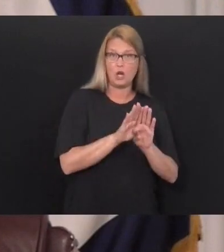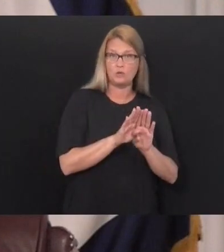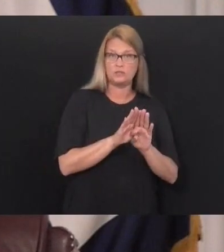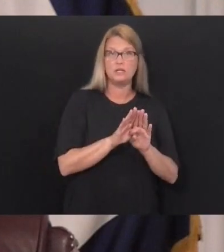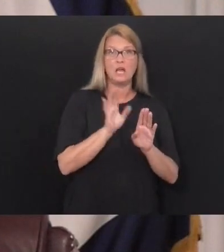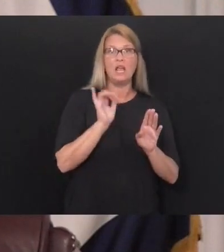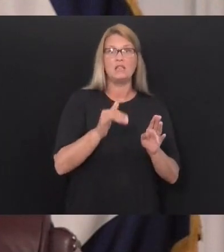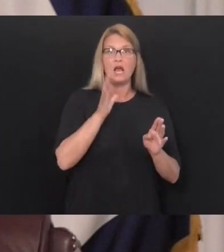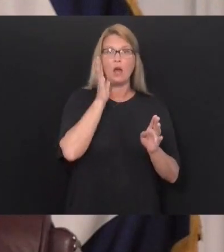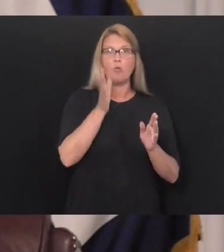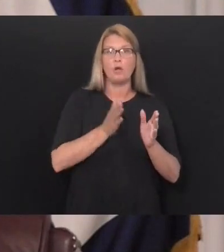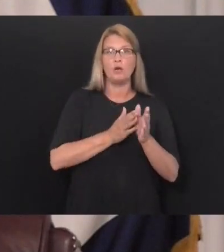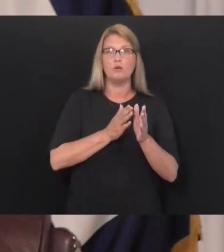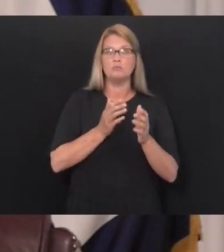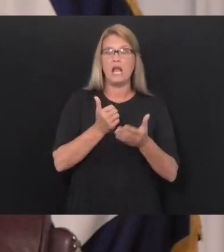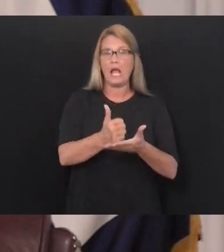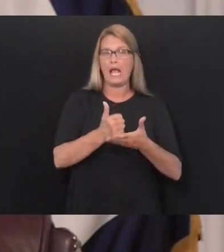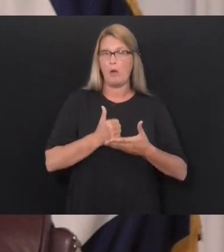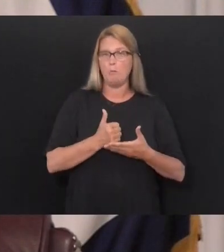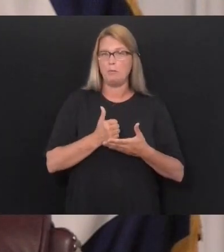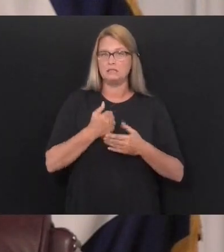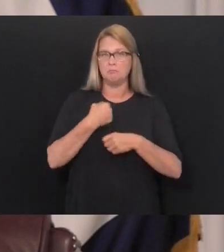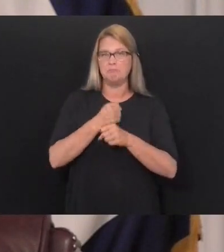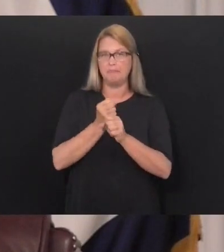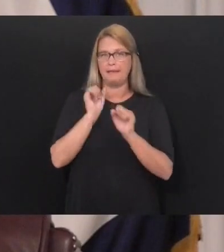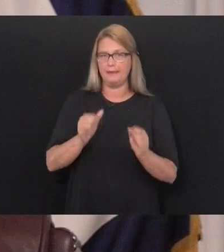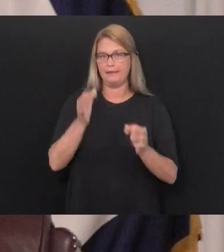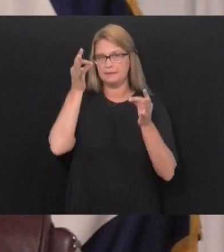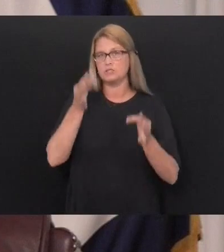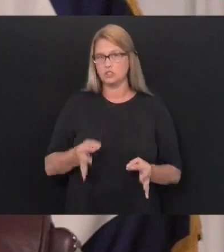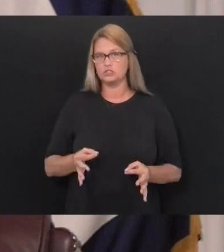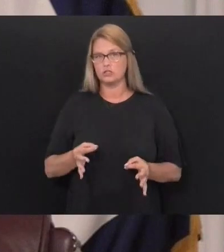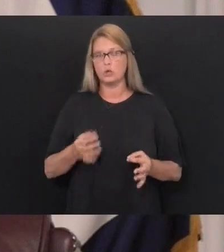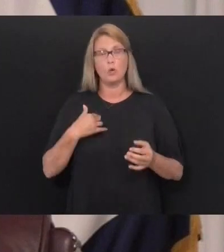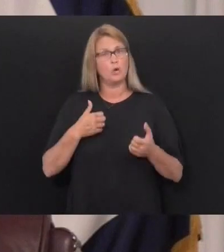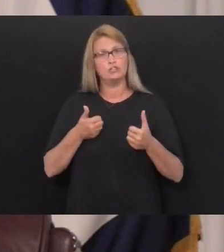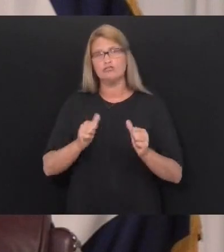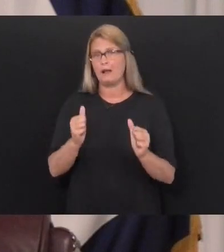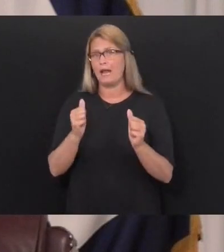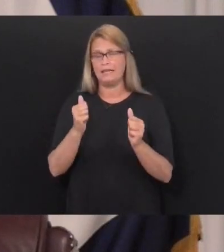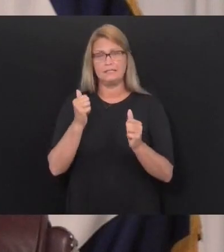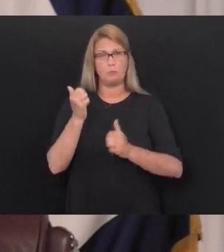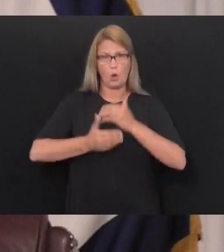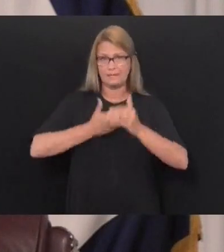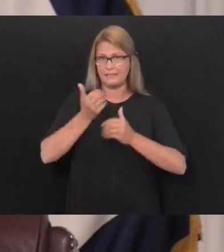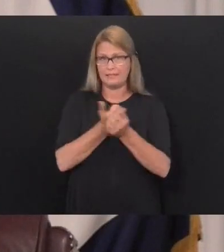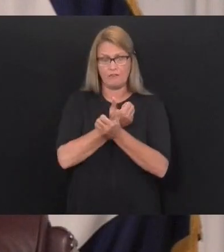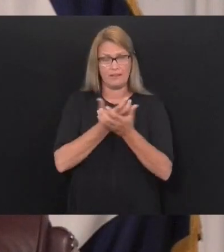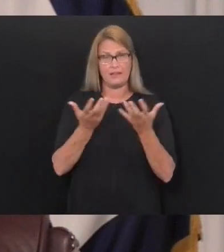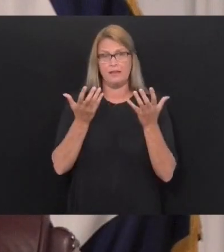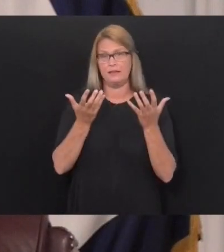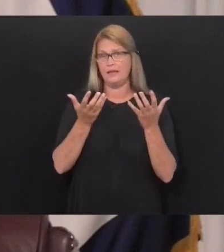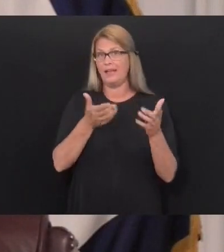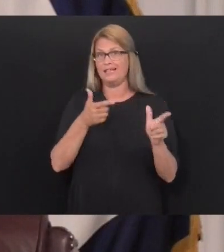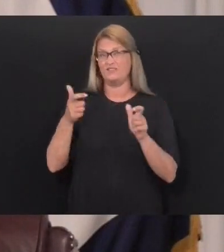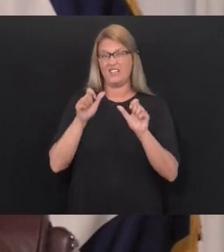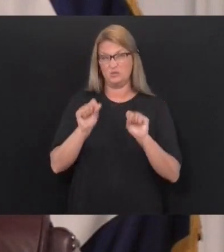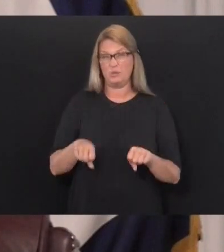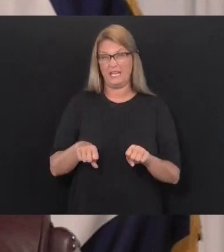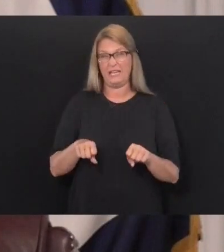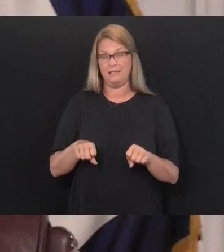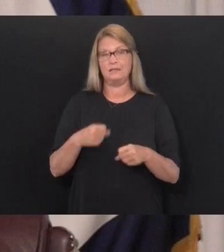to stop this. The ball is small right now, but as that ball rolls, it's going to get out of control and hard